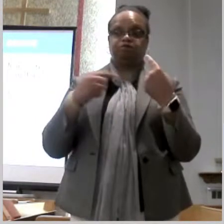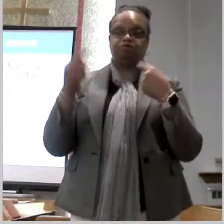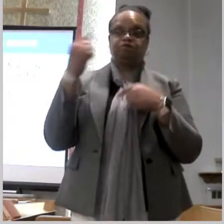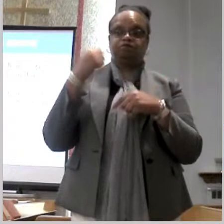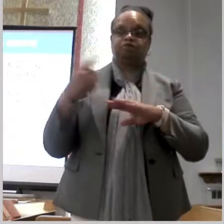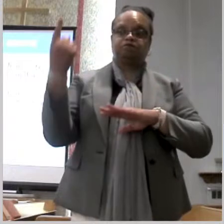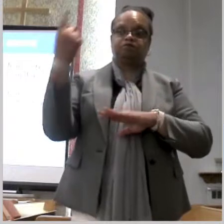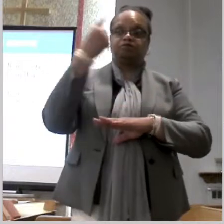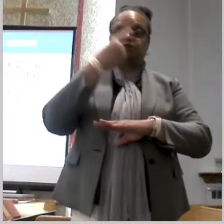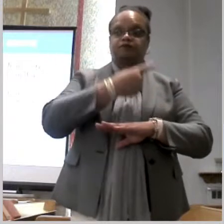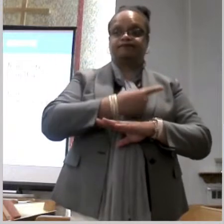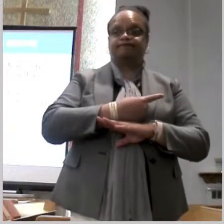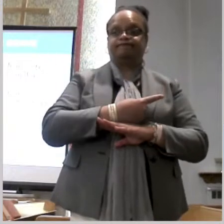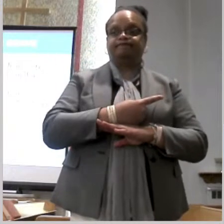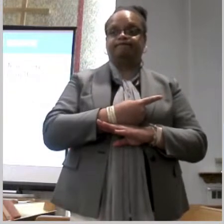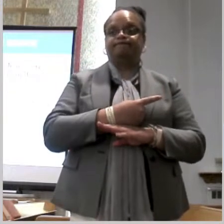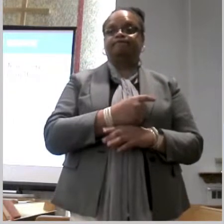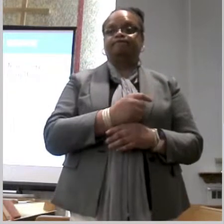waiting the